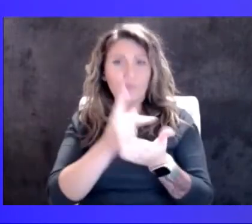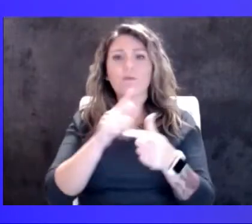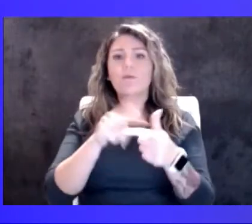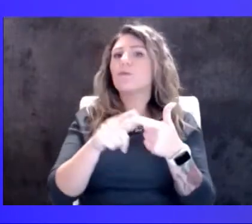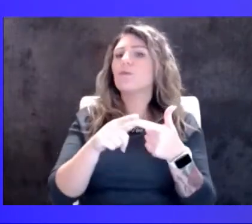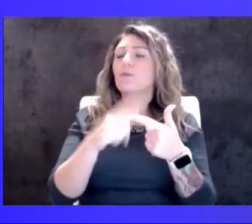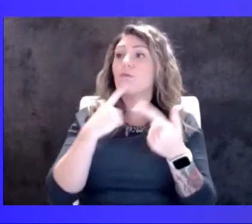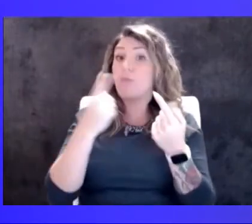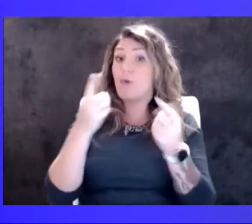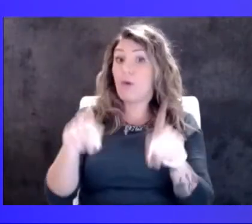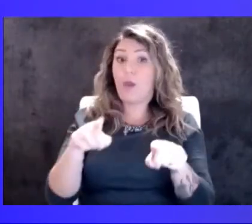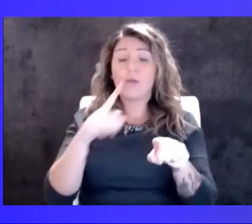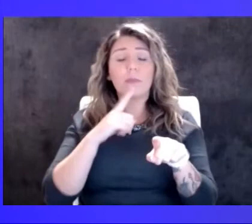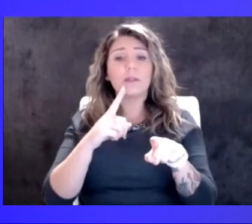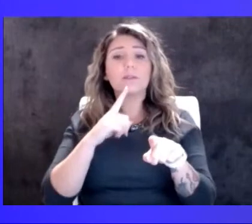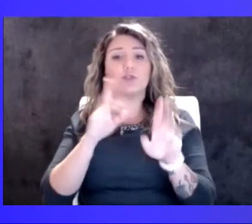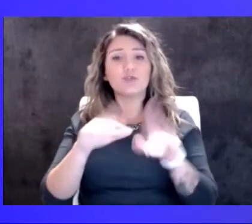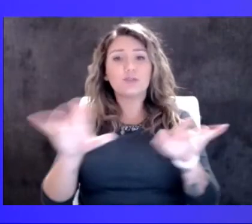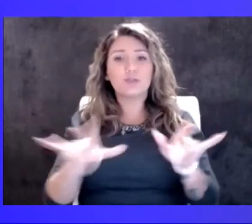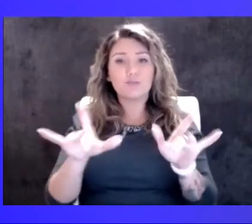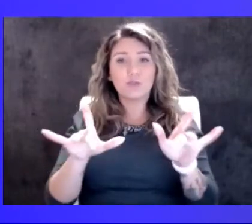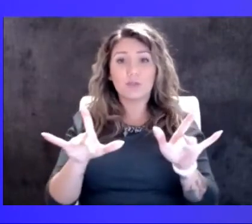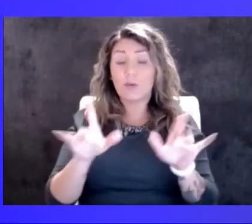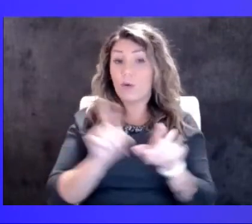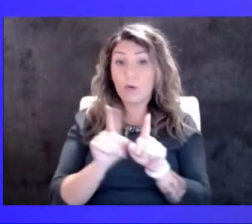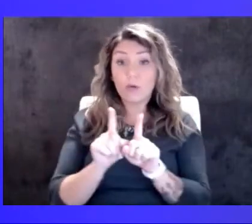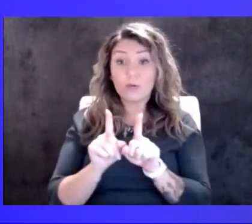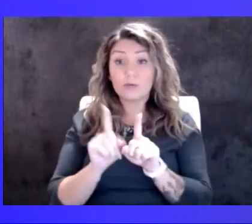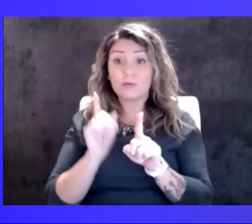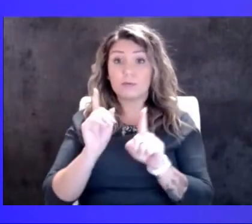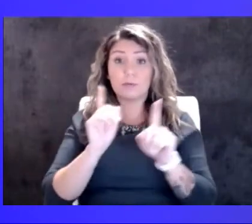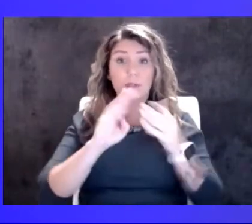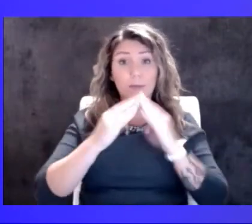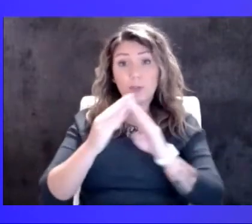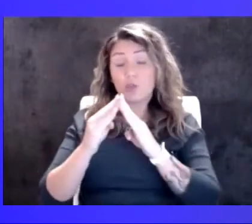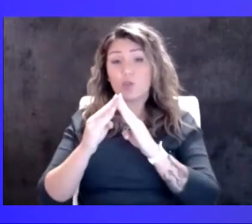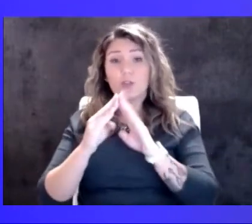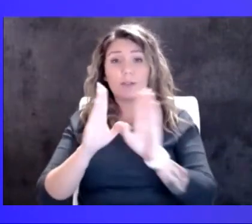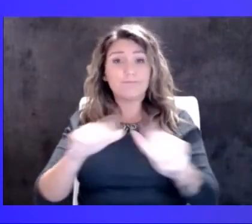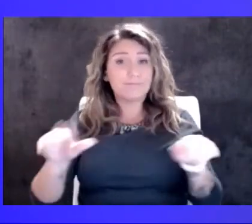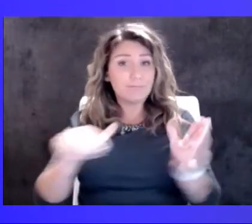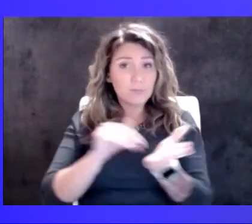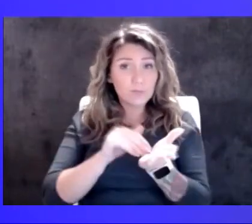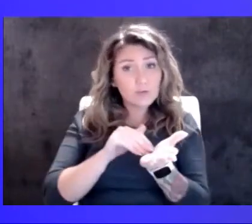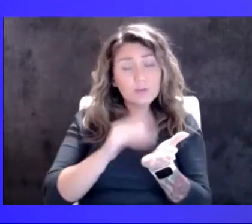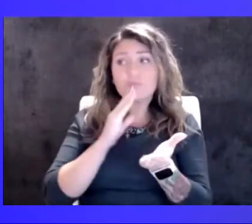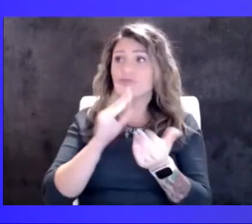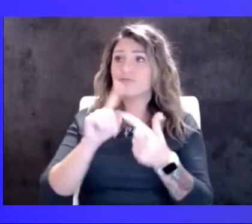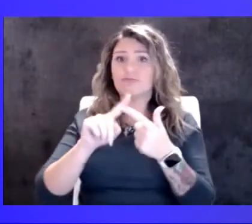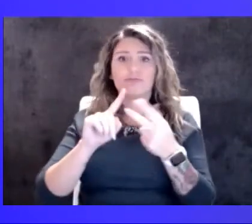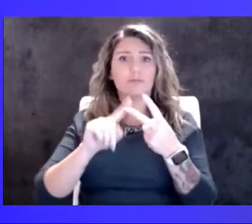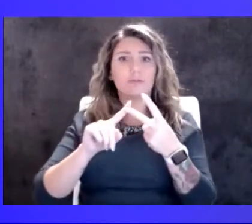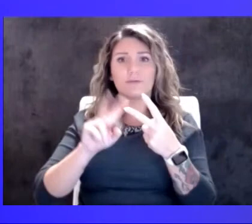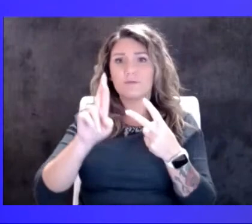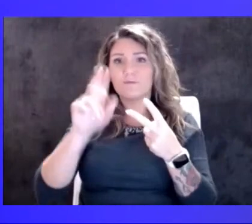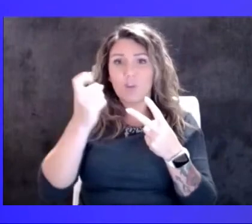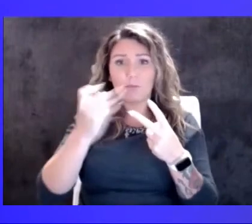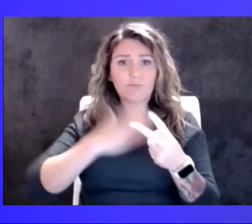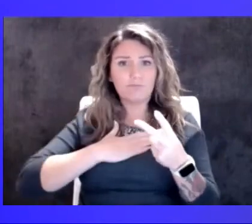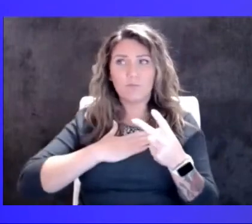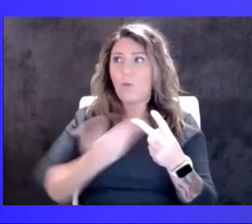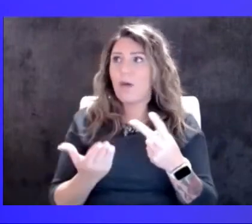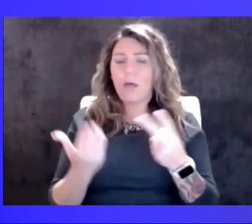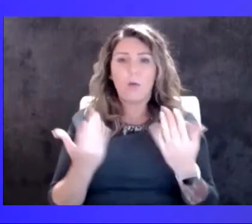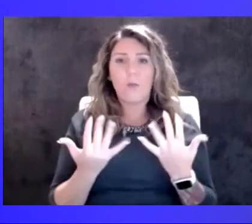know that Children's Mercy and as well as our community pediatricians and pharmacies are willing and waiting to provide